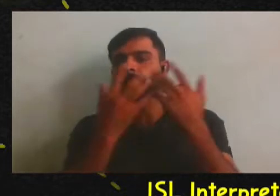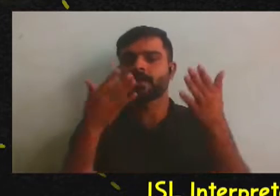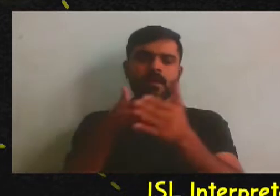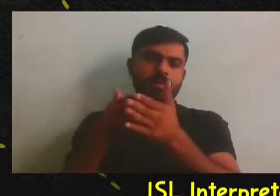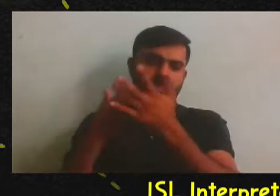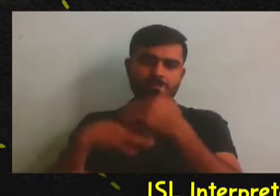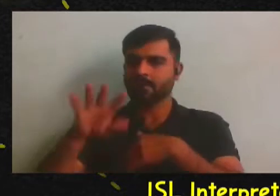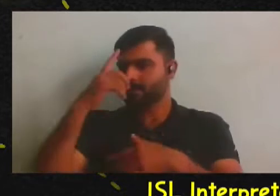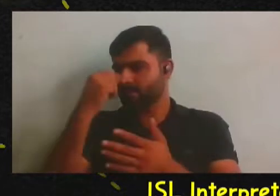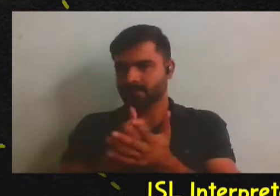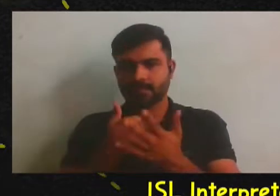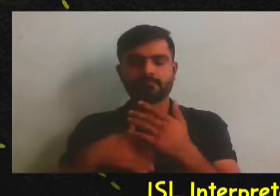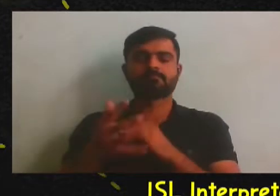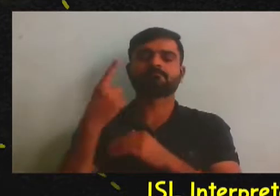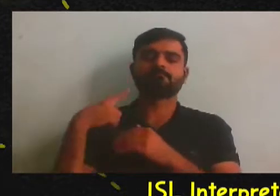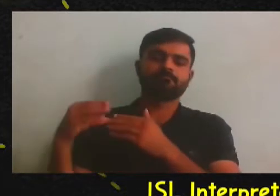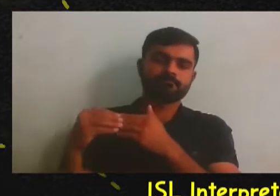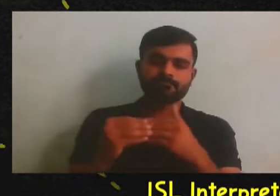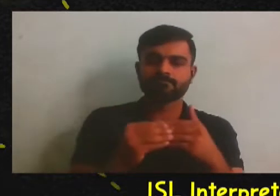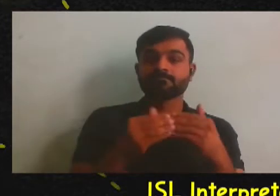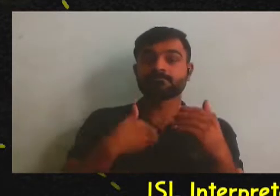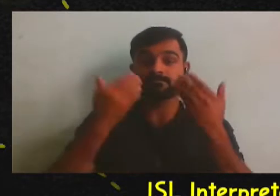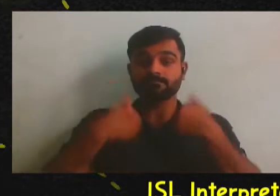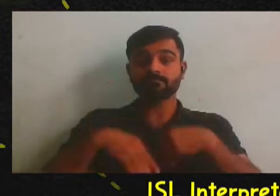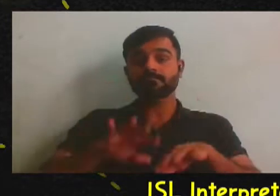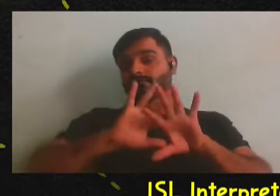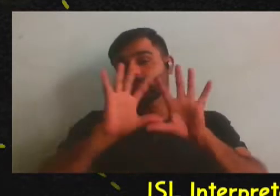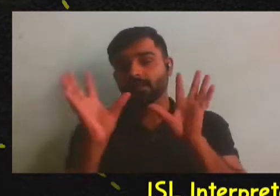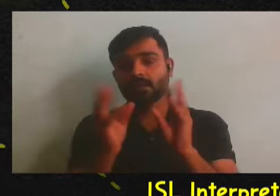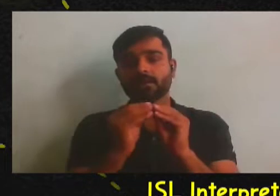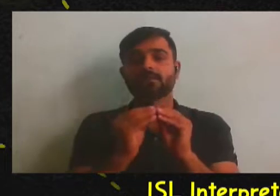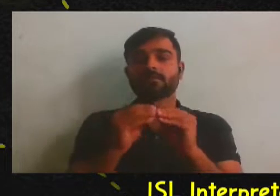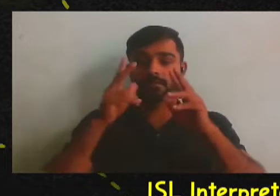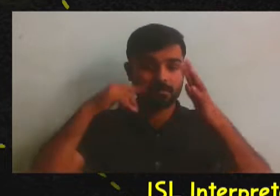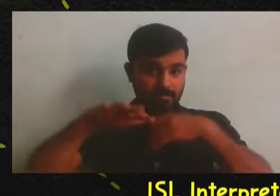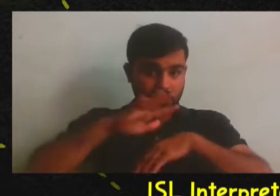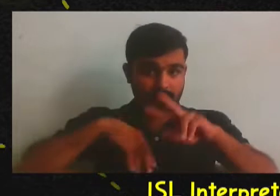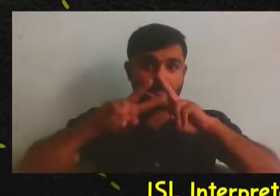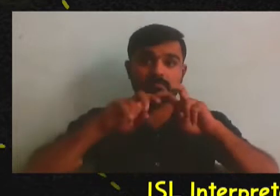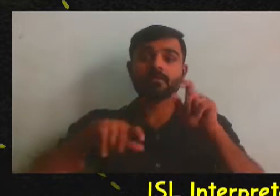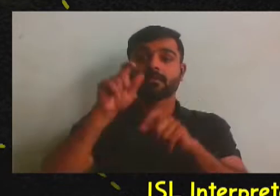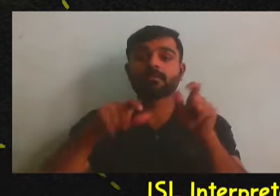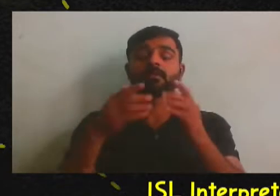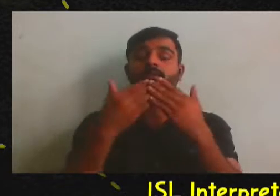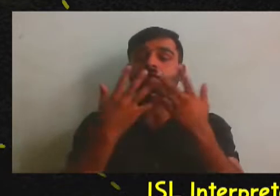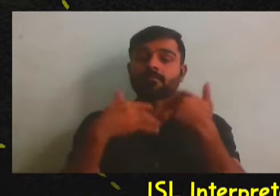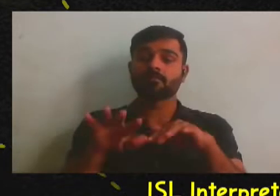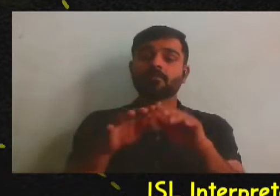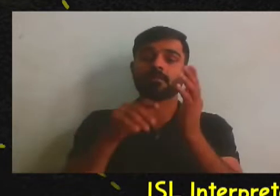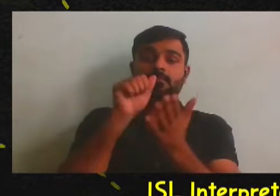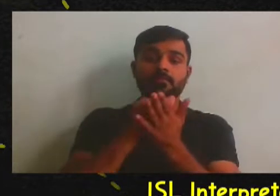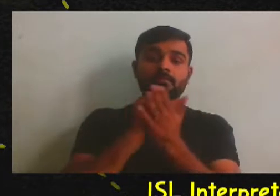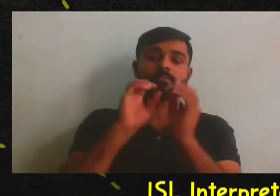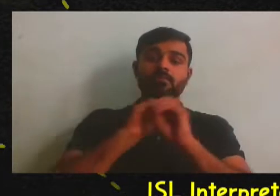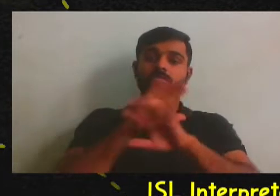we decided to take a leap. And I think, after all that analysis, we have the feasibility study. It's never been really published and in the